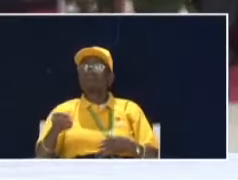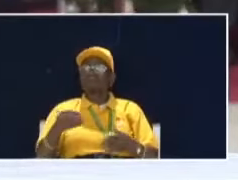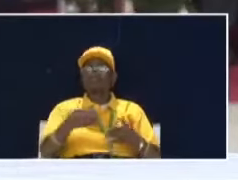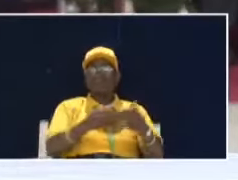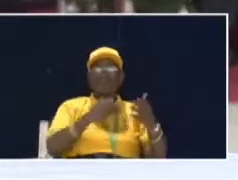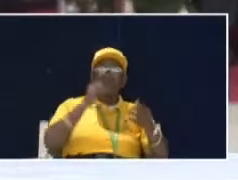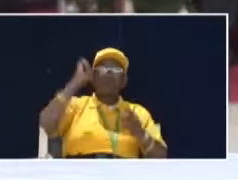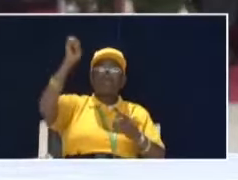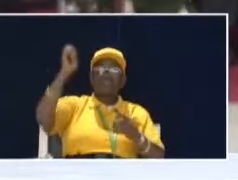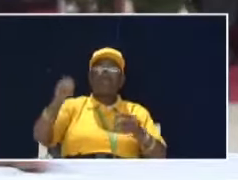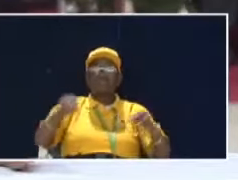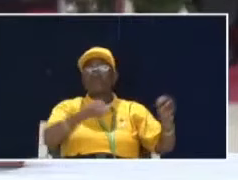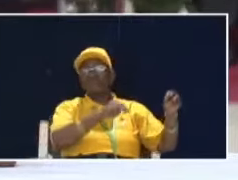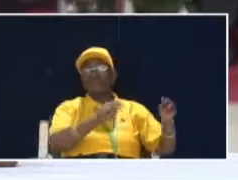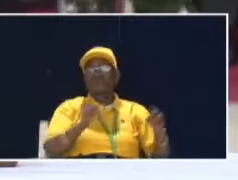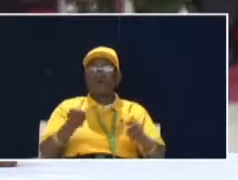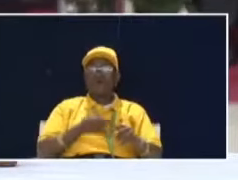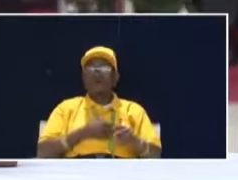divine repositioning.